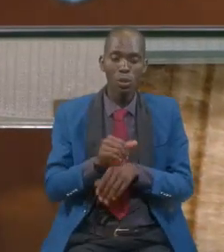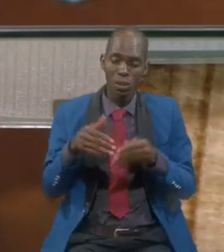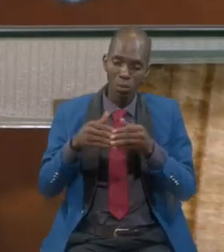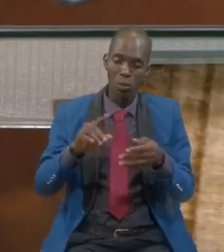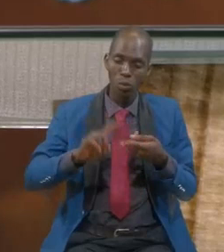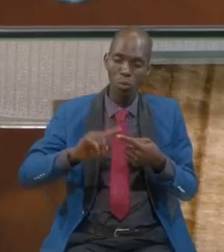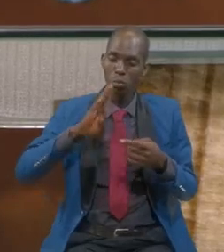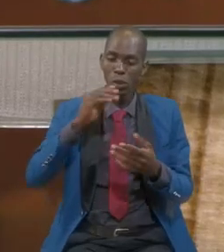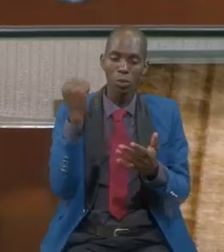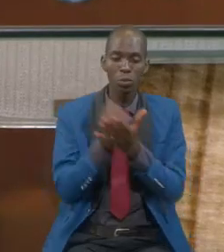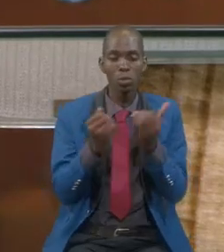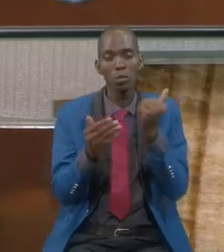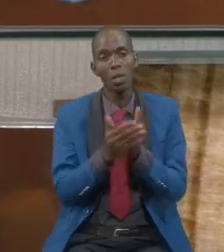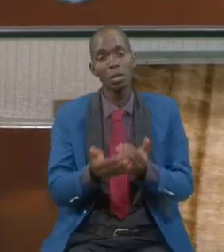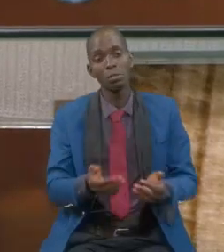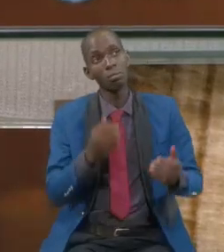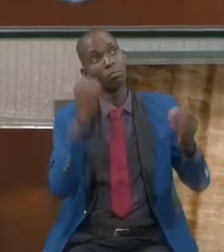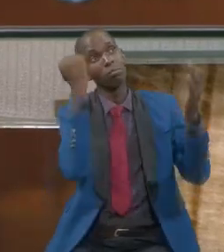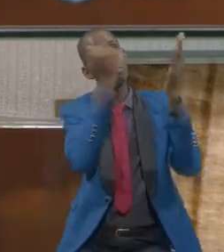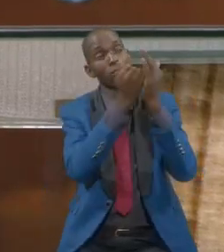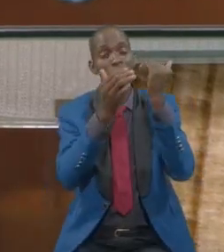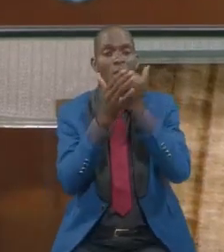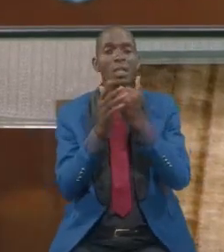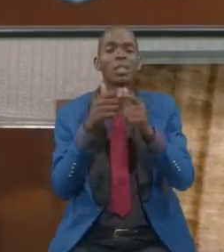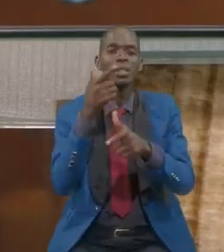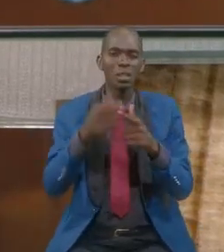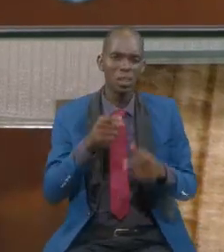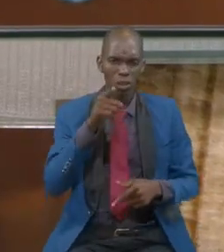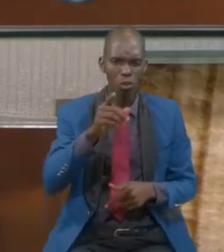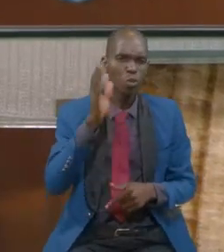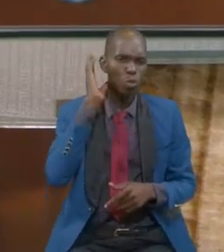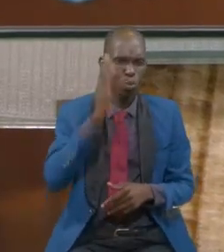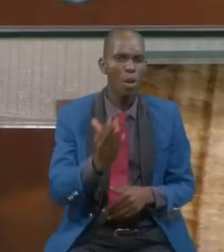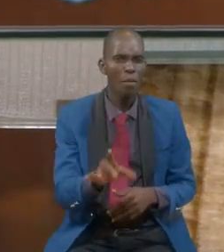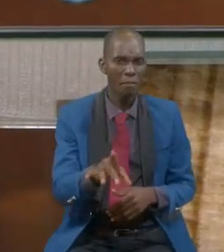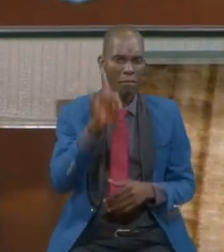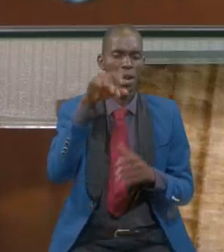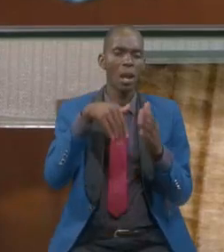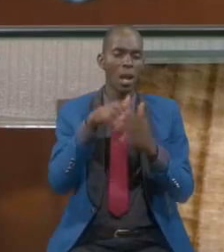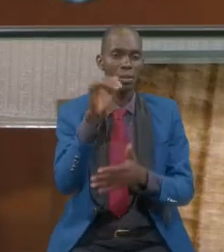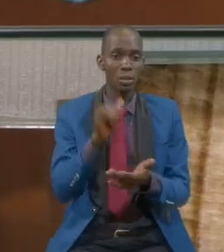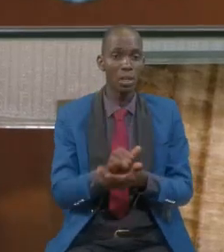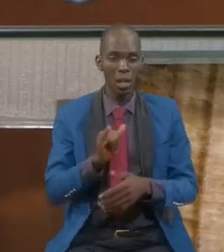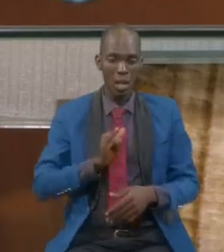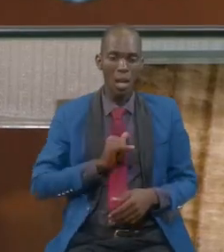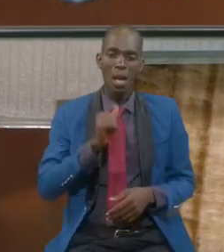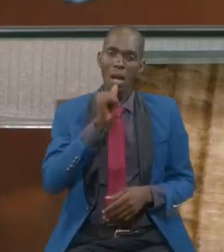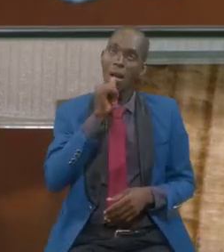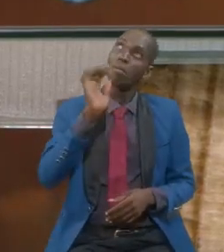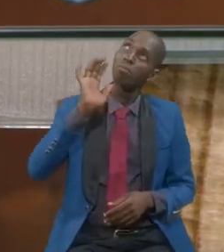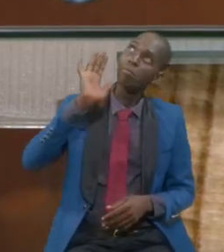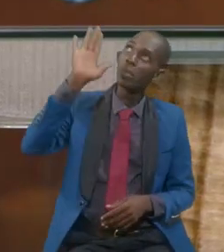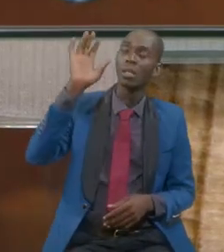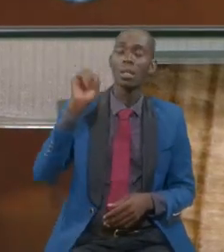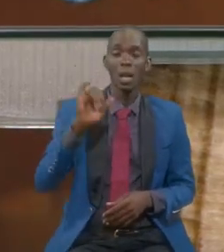shall you know that I am he and that I do nothing of myself